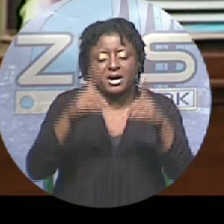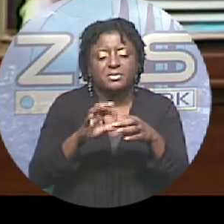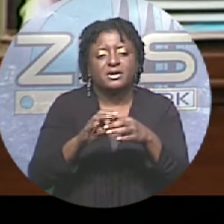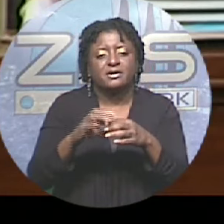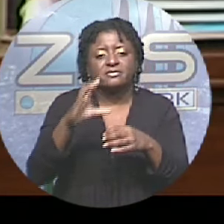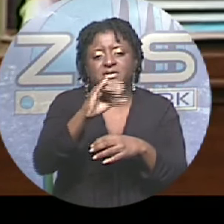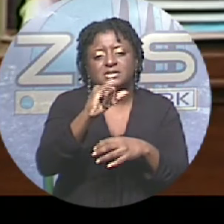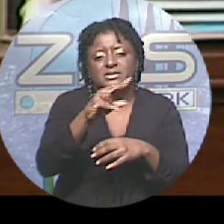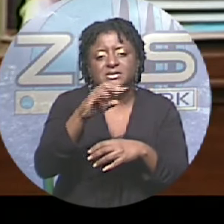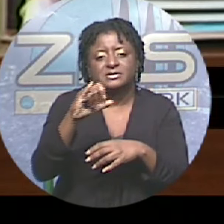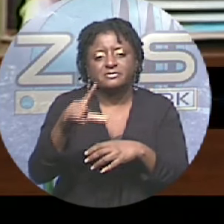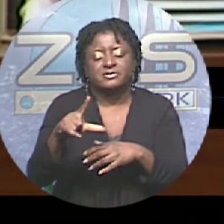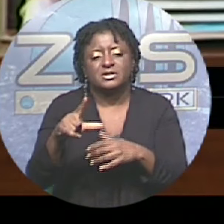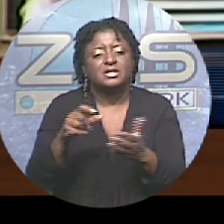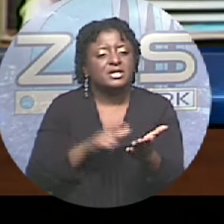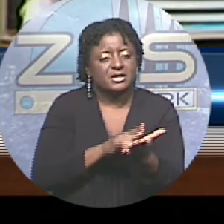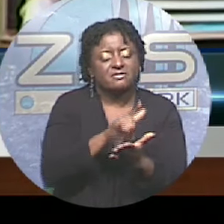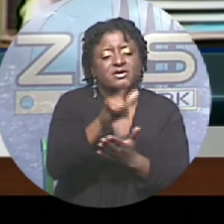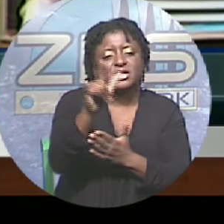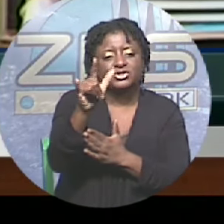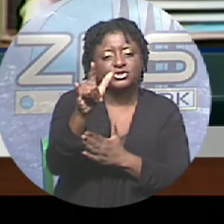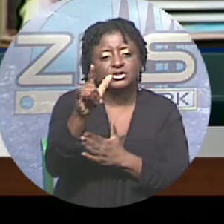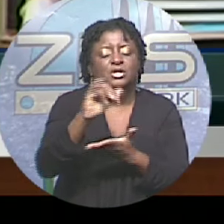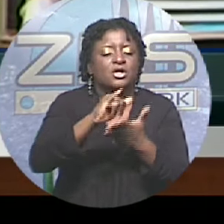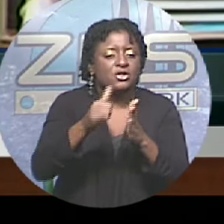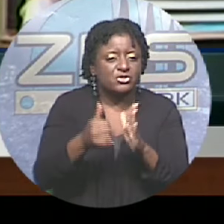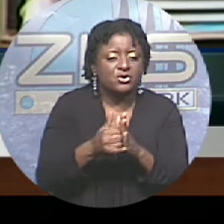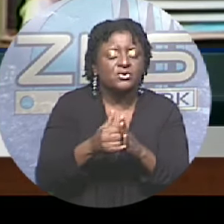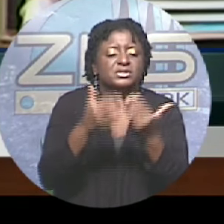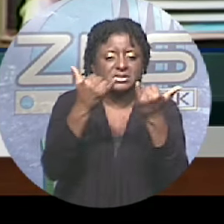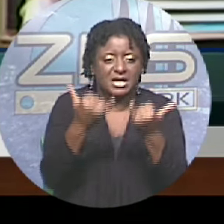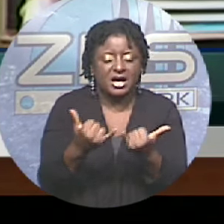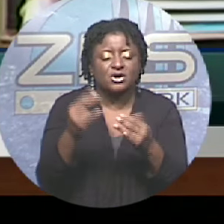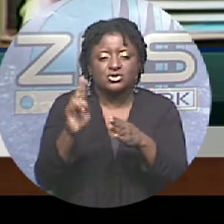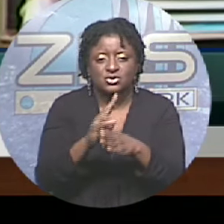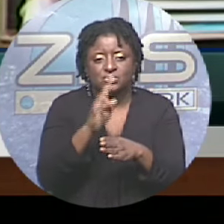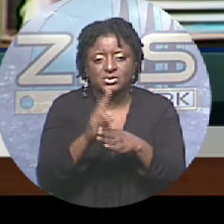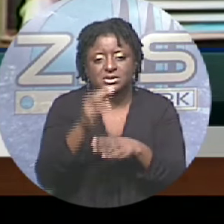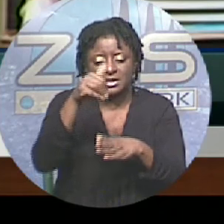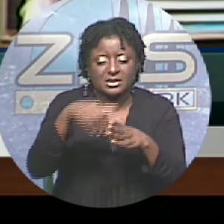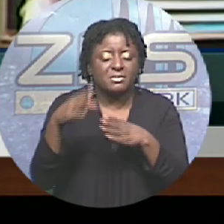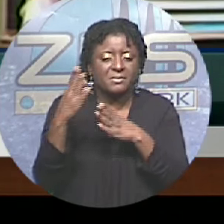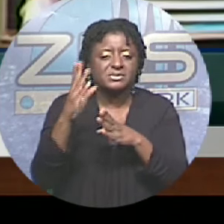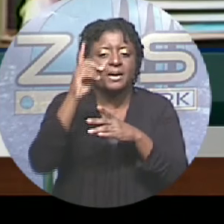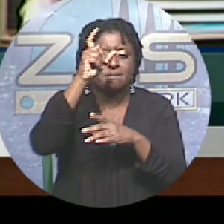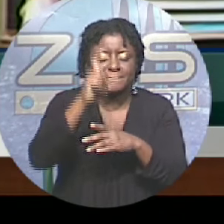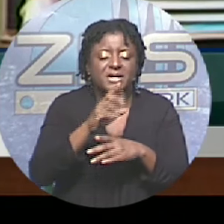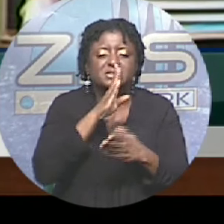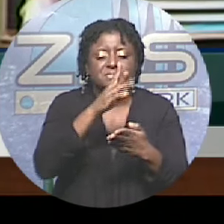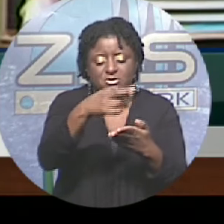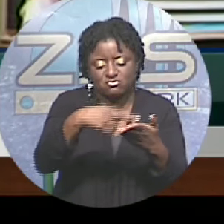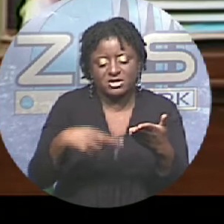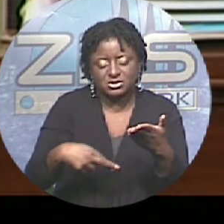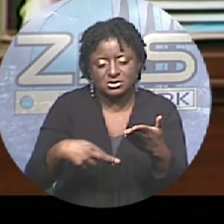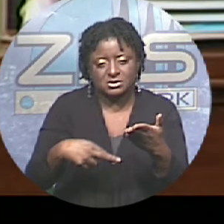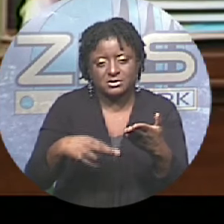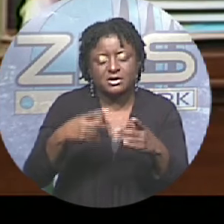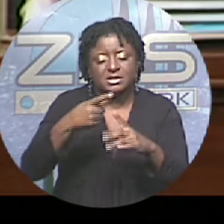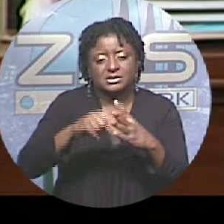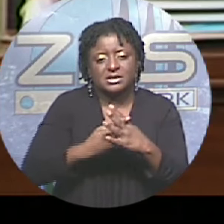For UAVs that are currently in use within the Bahamas, they must be registered within the period 1st February to the 29th of